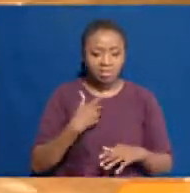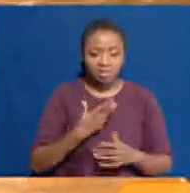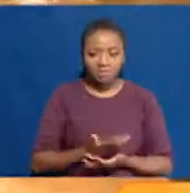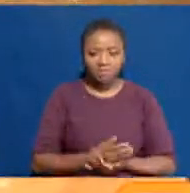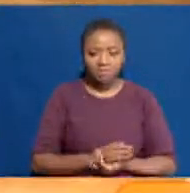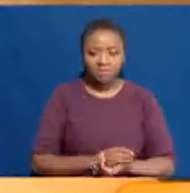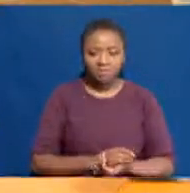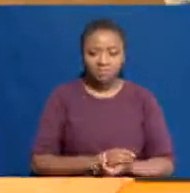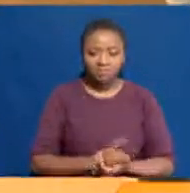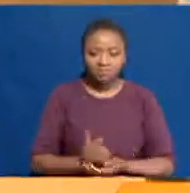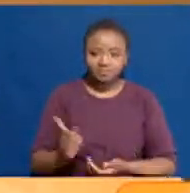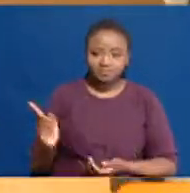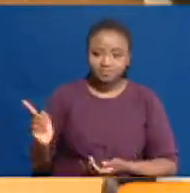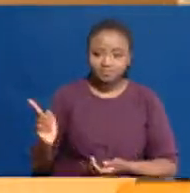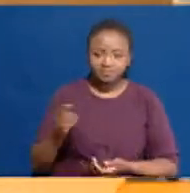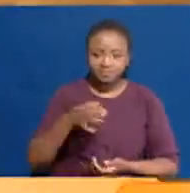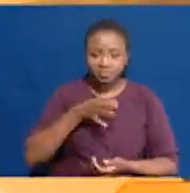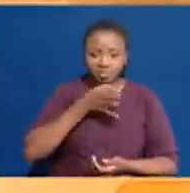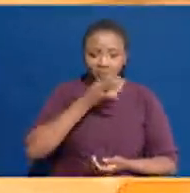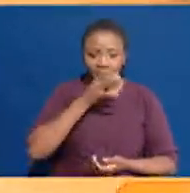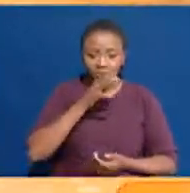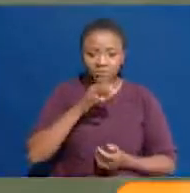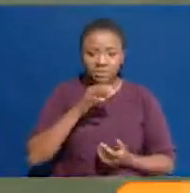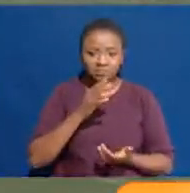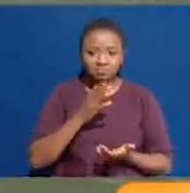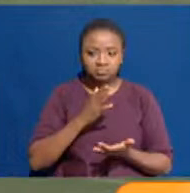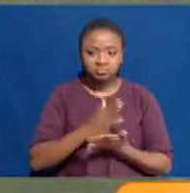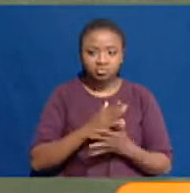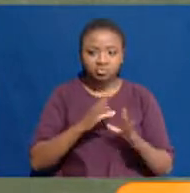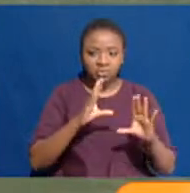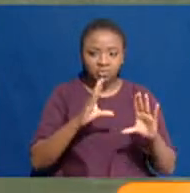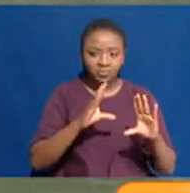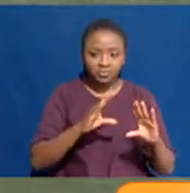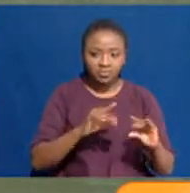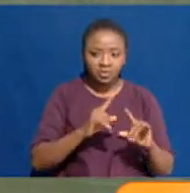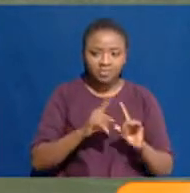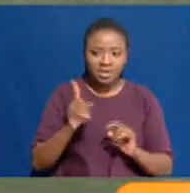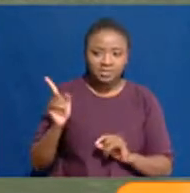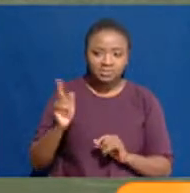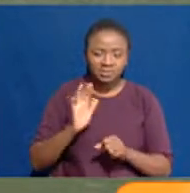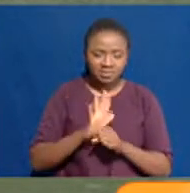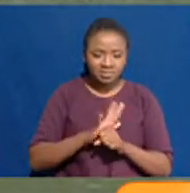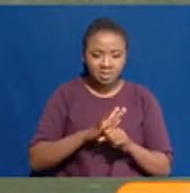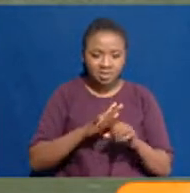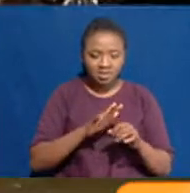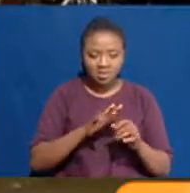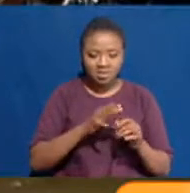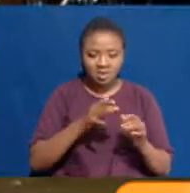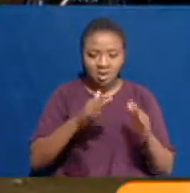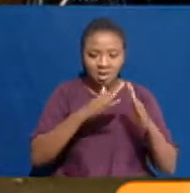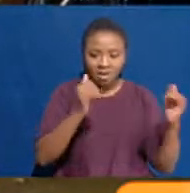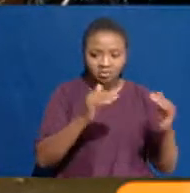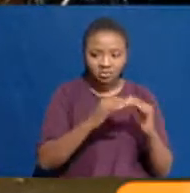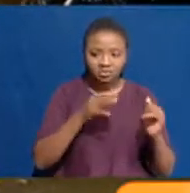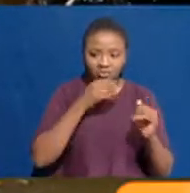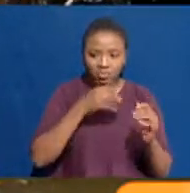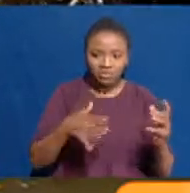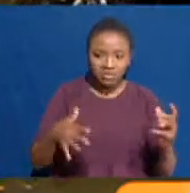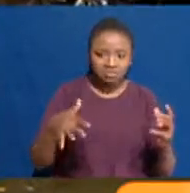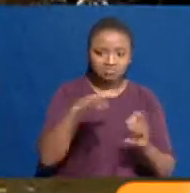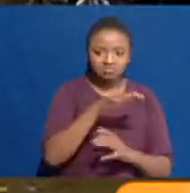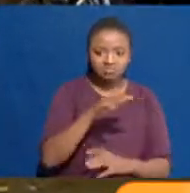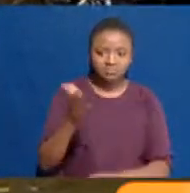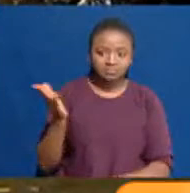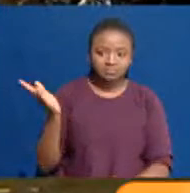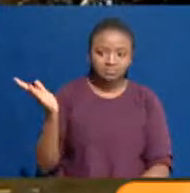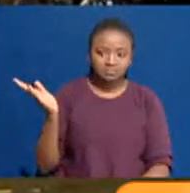Even though the lake waters have greatly receded, most homes and farms remain submerged in water, even as the